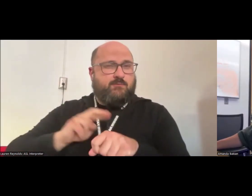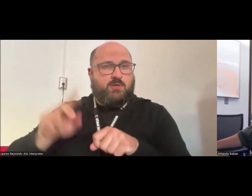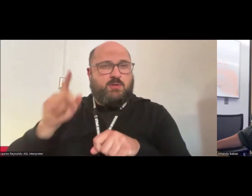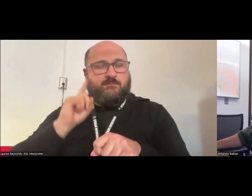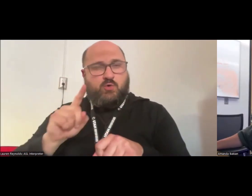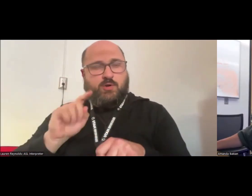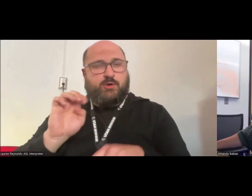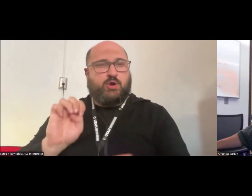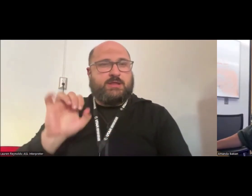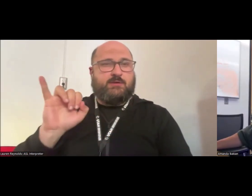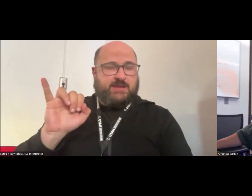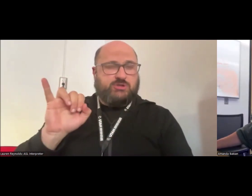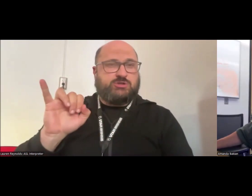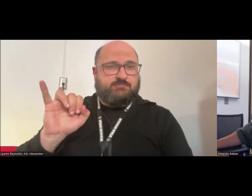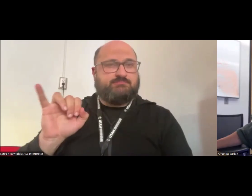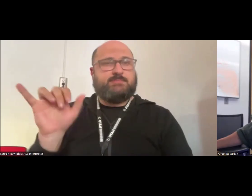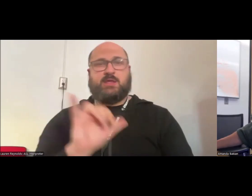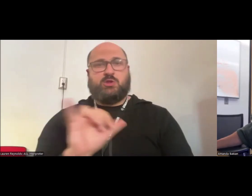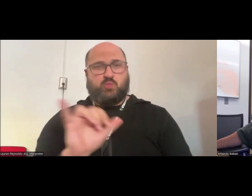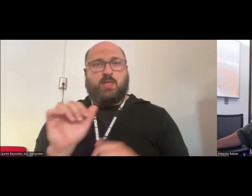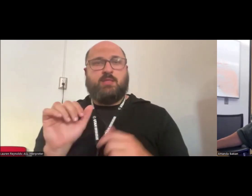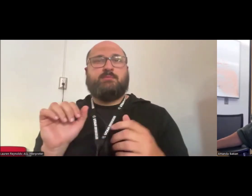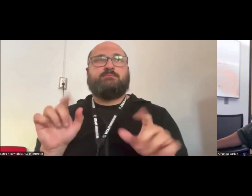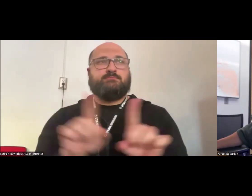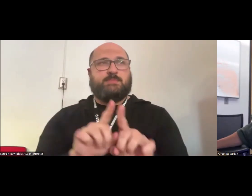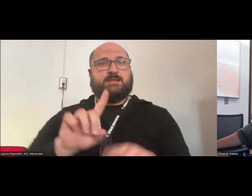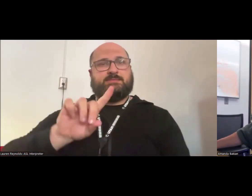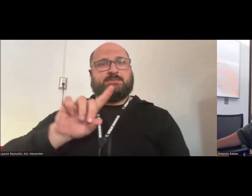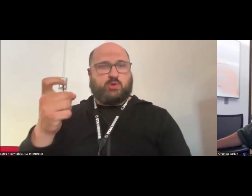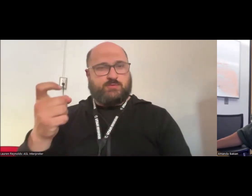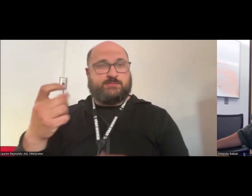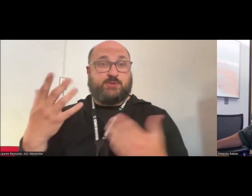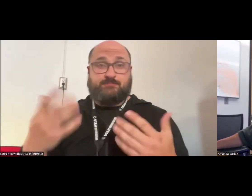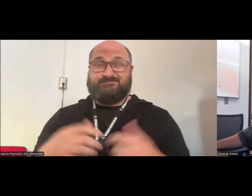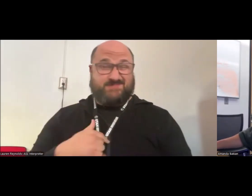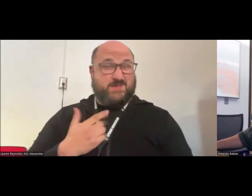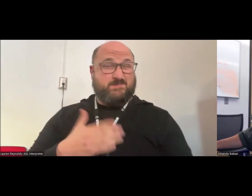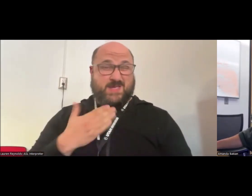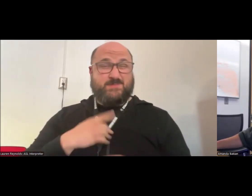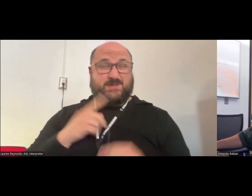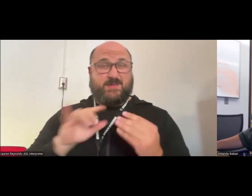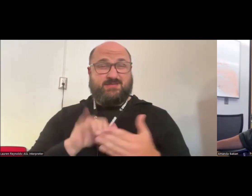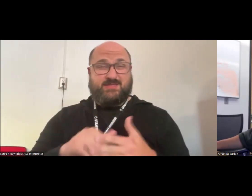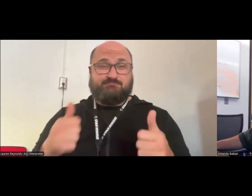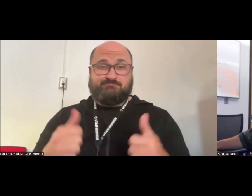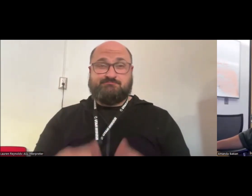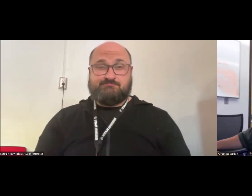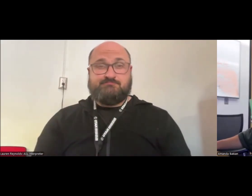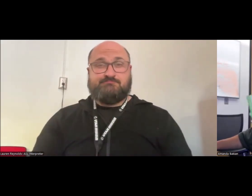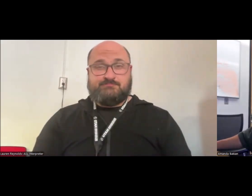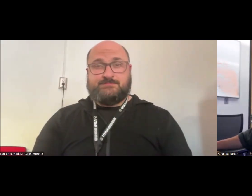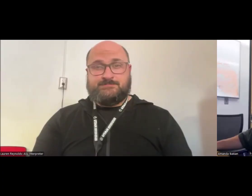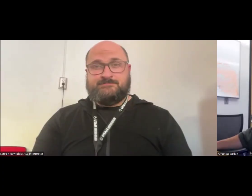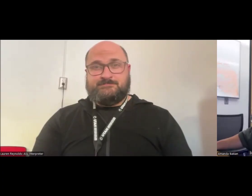early intervention as well as a diagnosis. So I'm so happy about that.